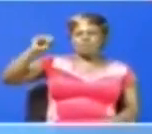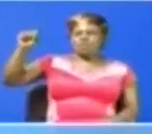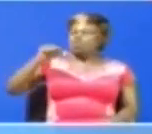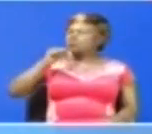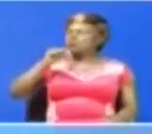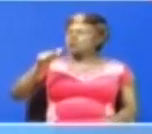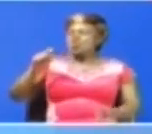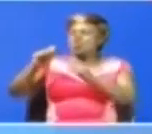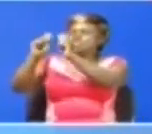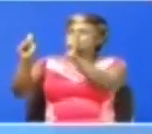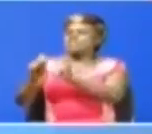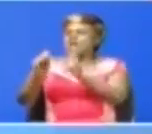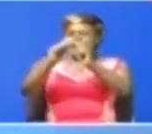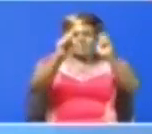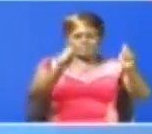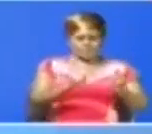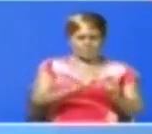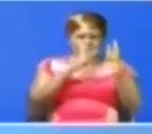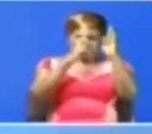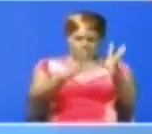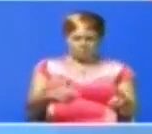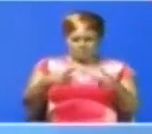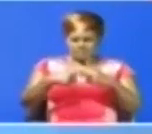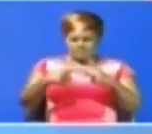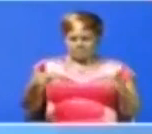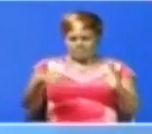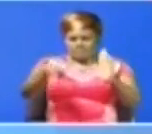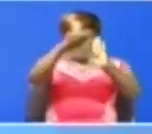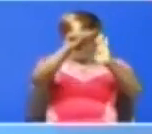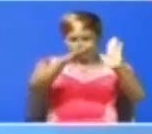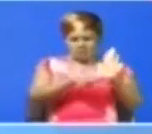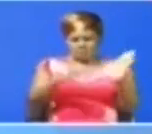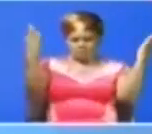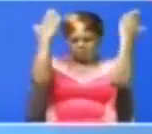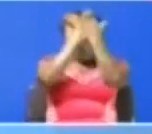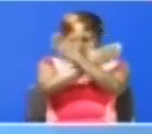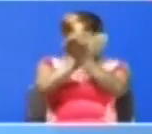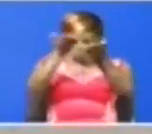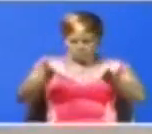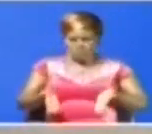not ethnically charged. Hussein Mohammed begins the program tonight.